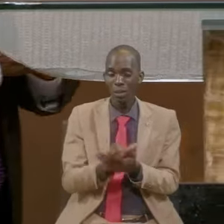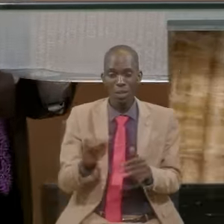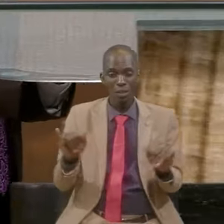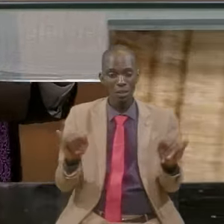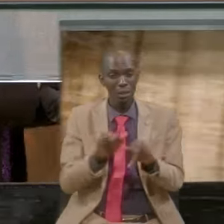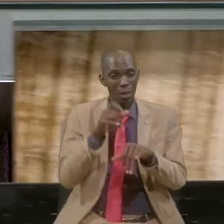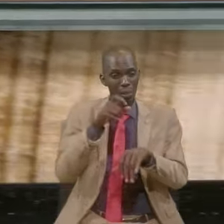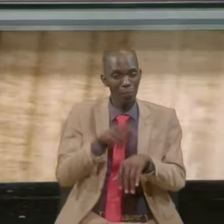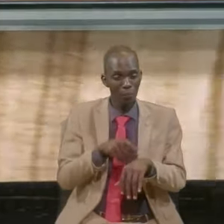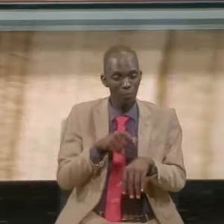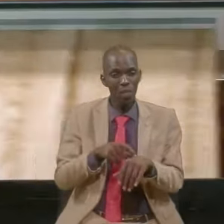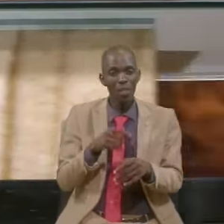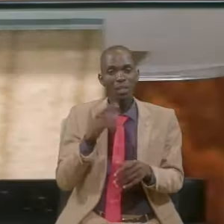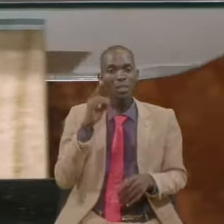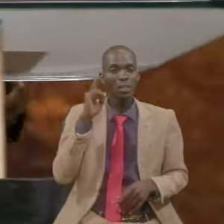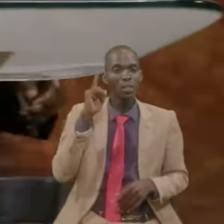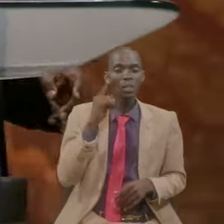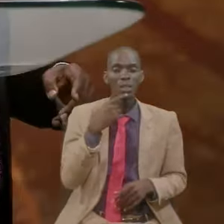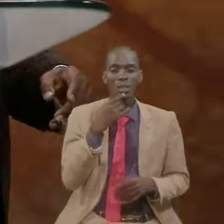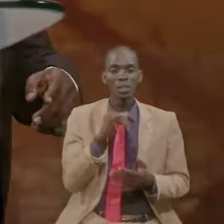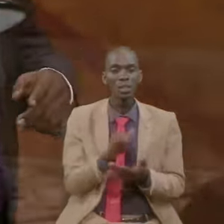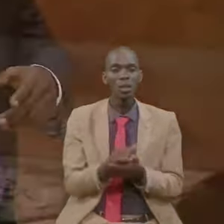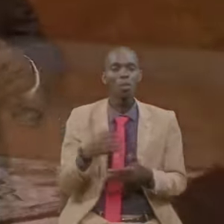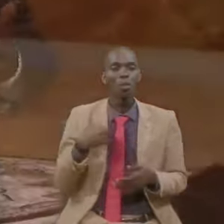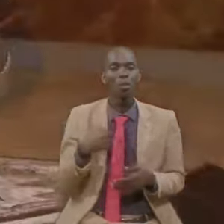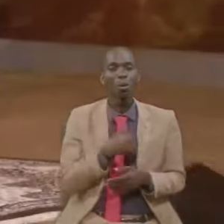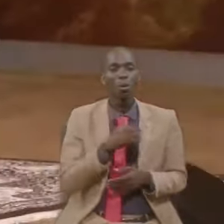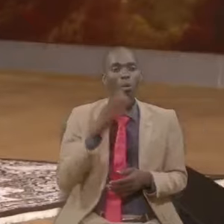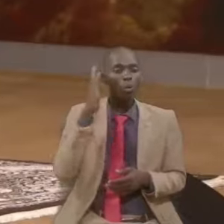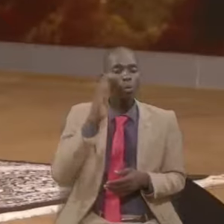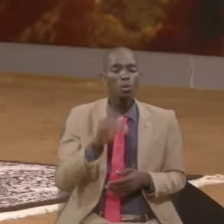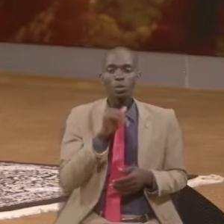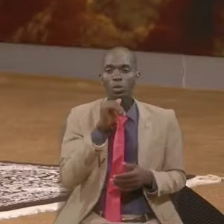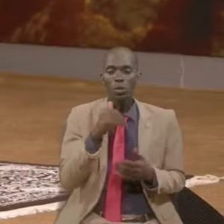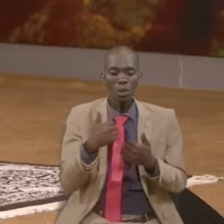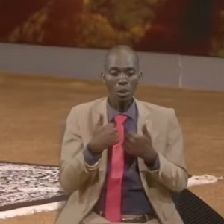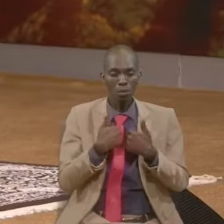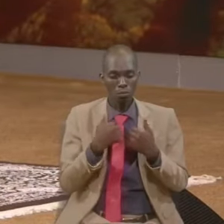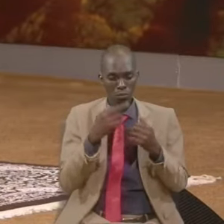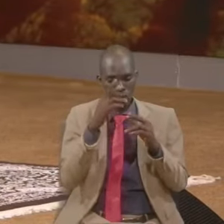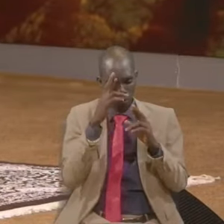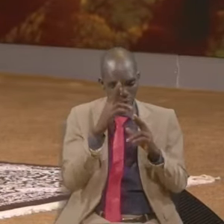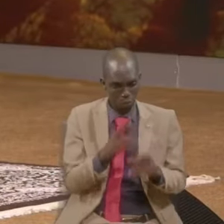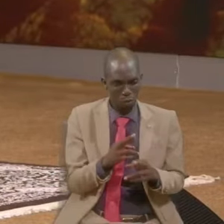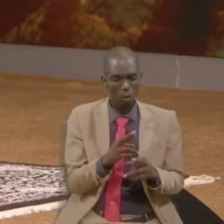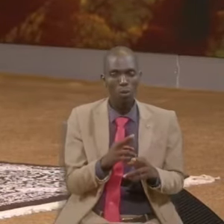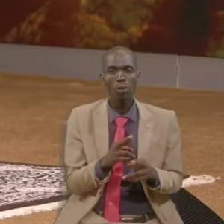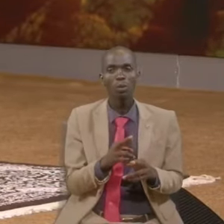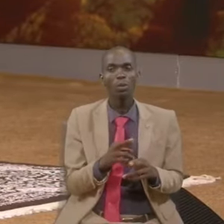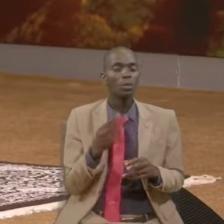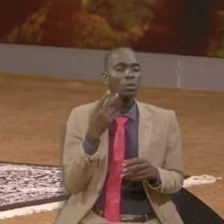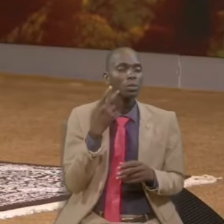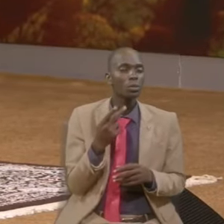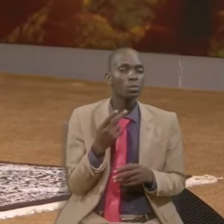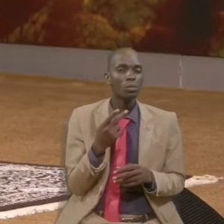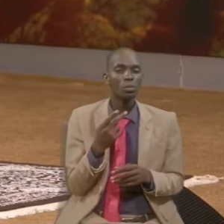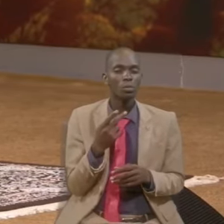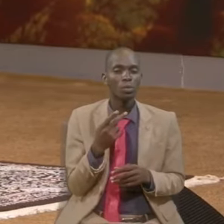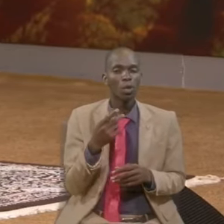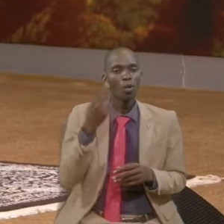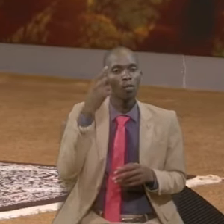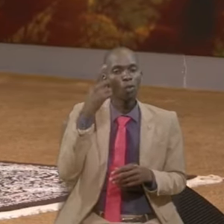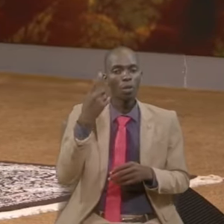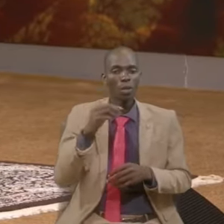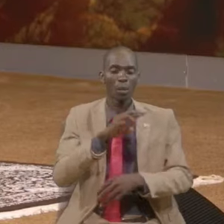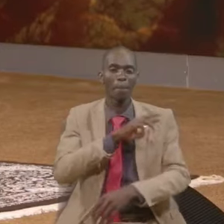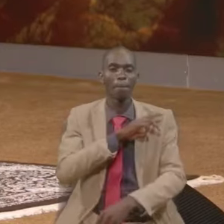even at that time, he said, we will not have respect, undue respect, special respect for the